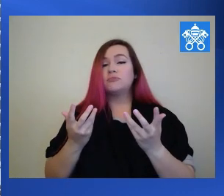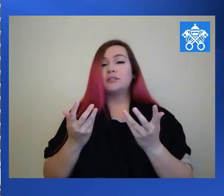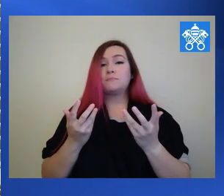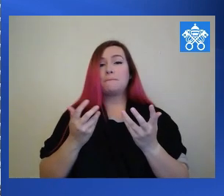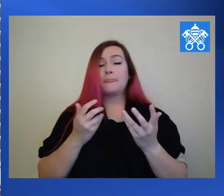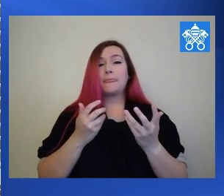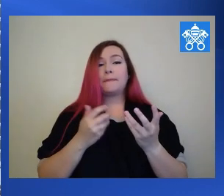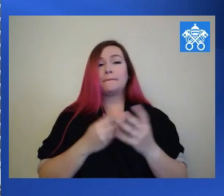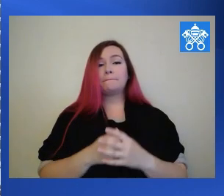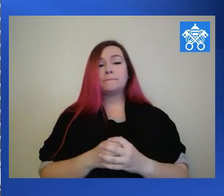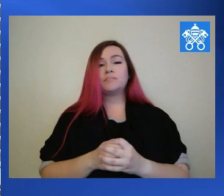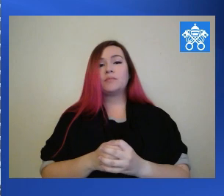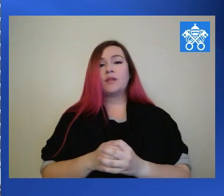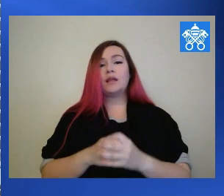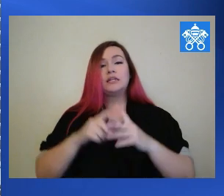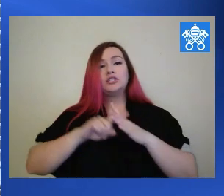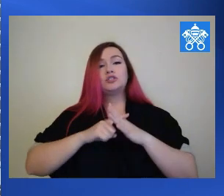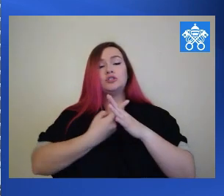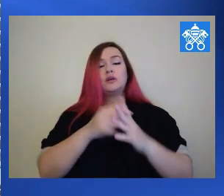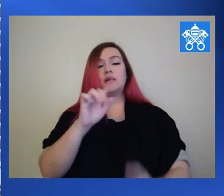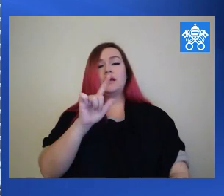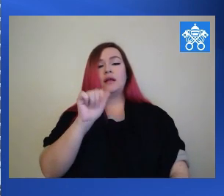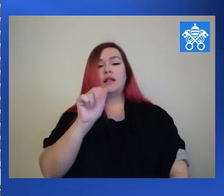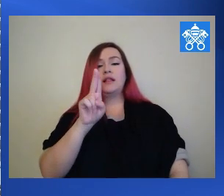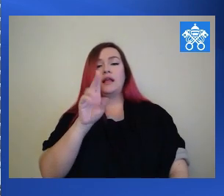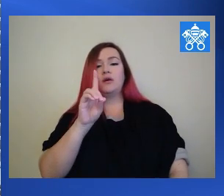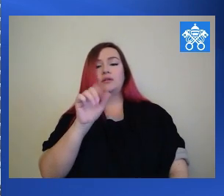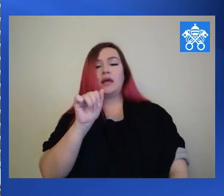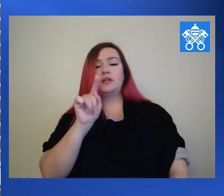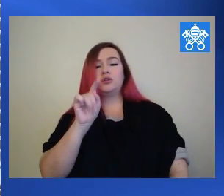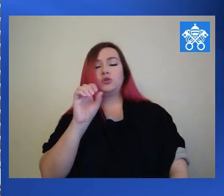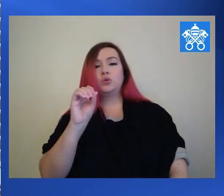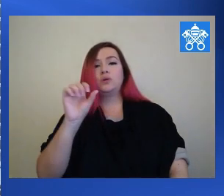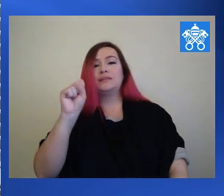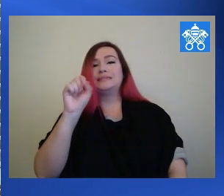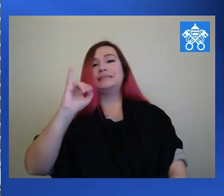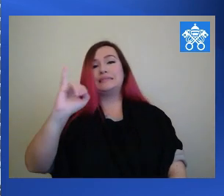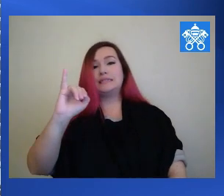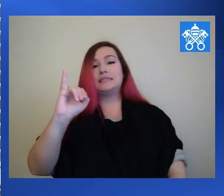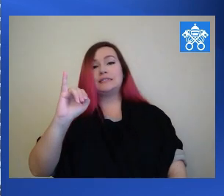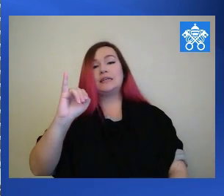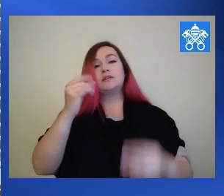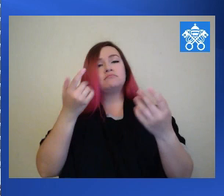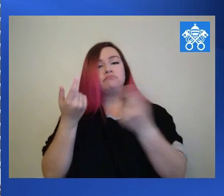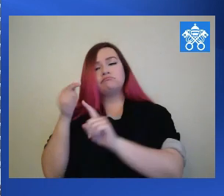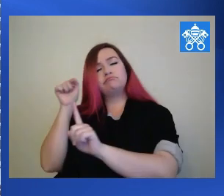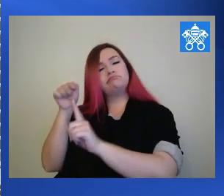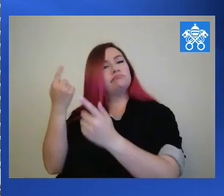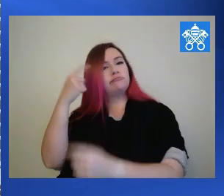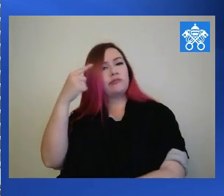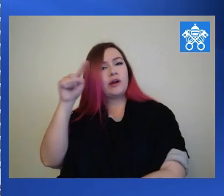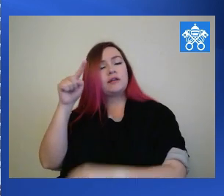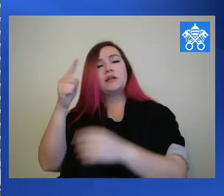the launching of the Laudato Si platform, which recommends that